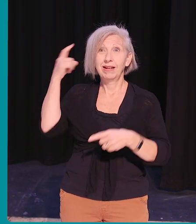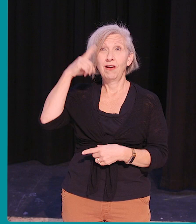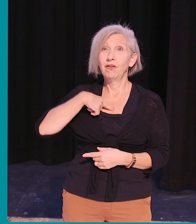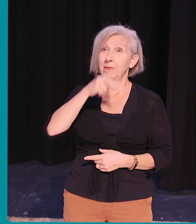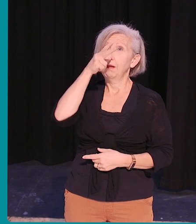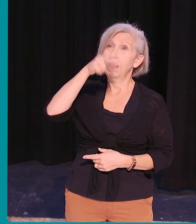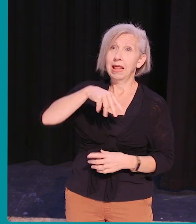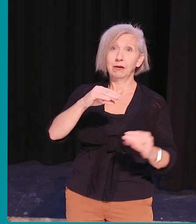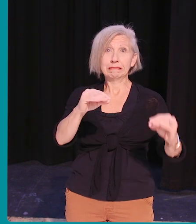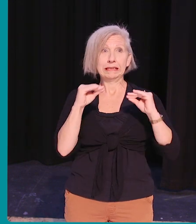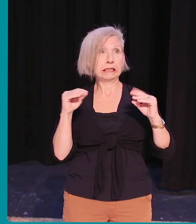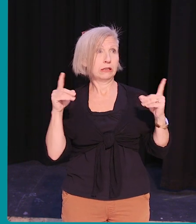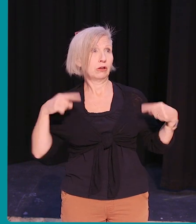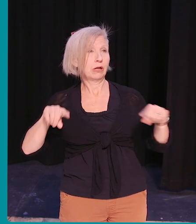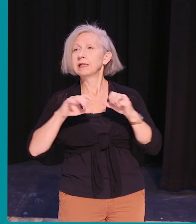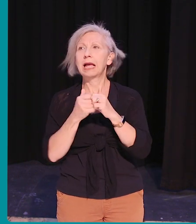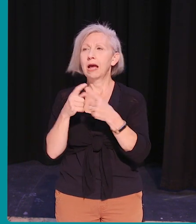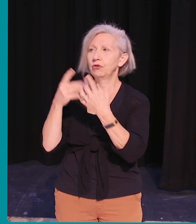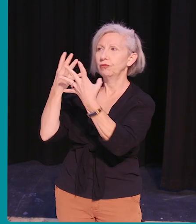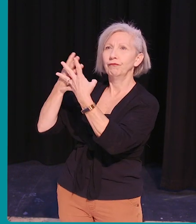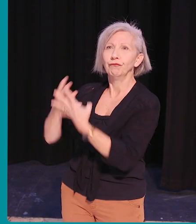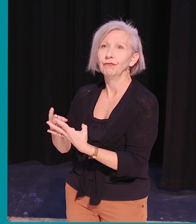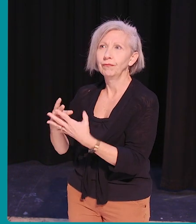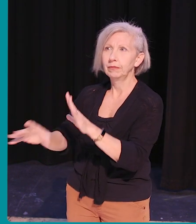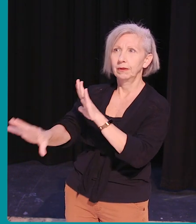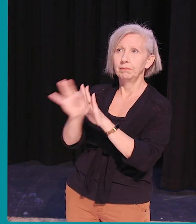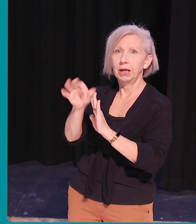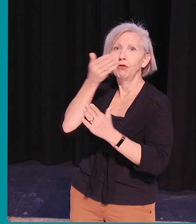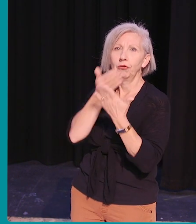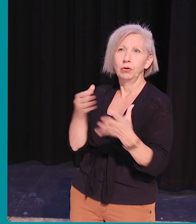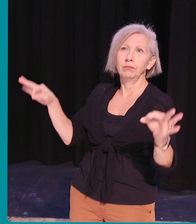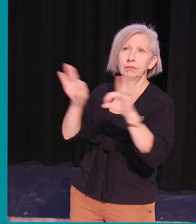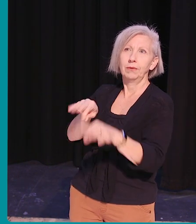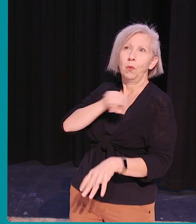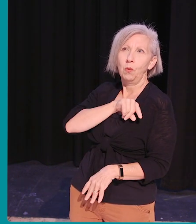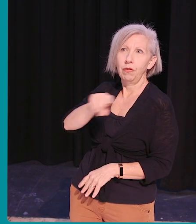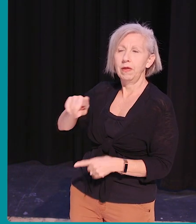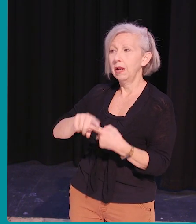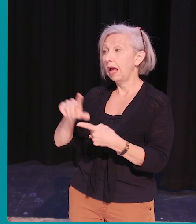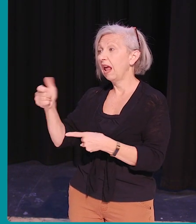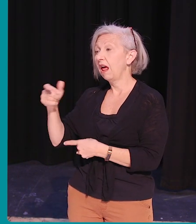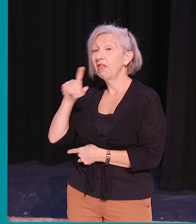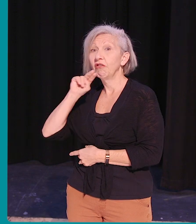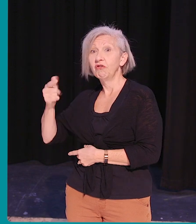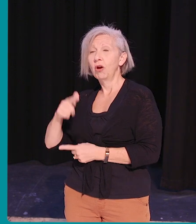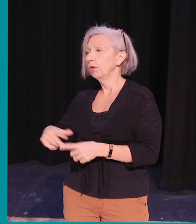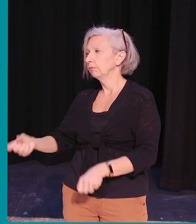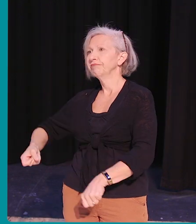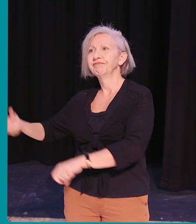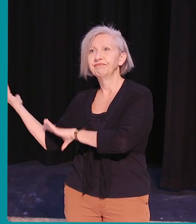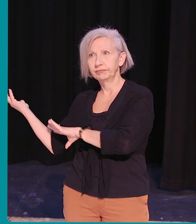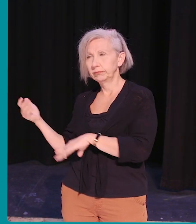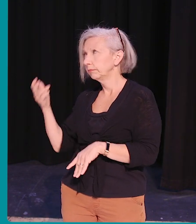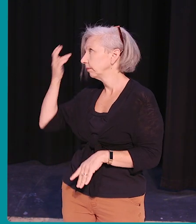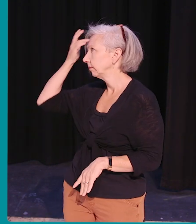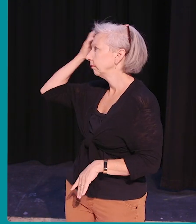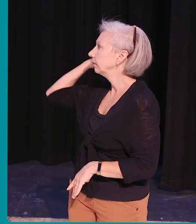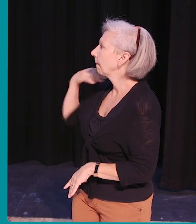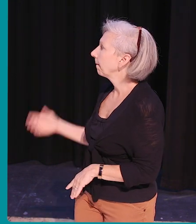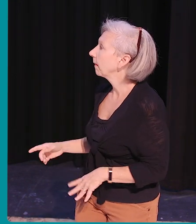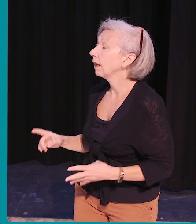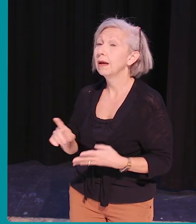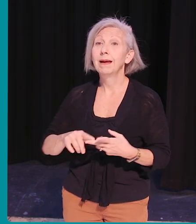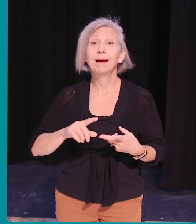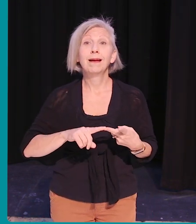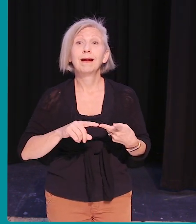our society right now. Here's the second relevance gap that we need to pay attention to. What does it mean to prepare kids for college and career readiness, for life success,